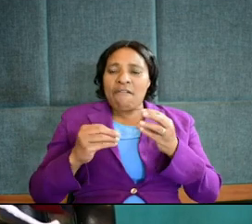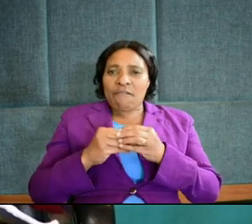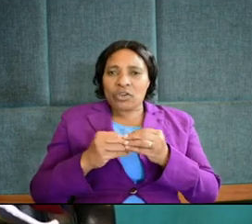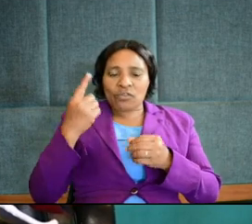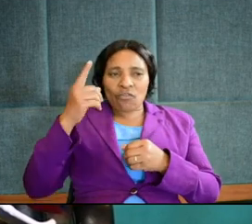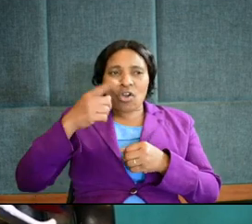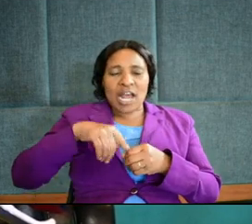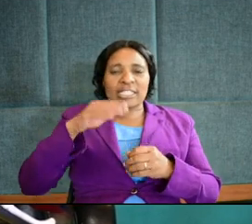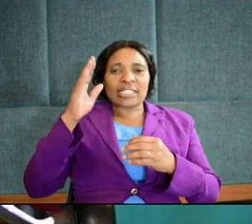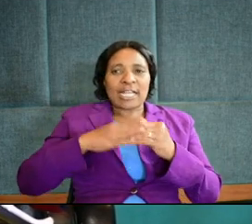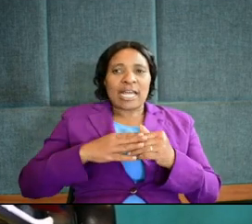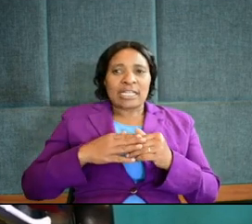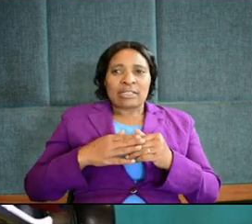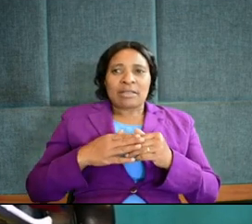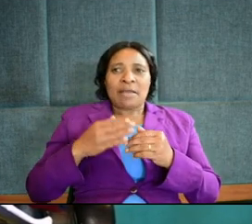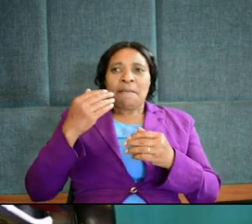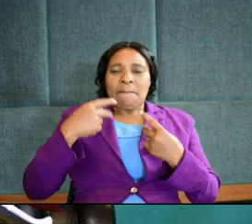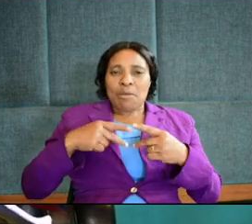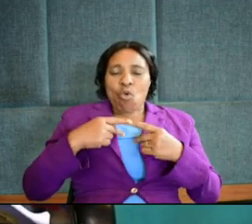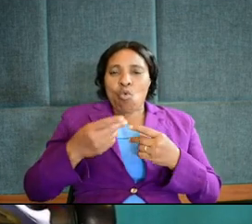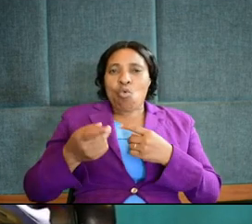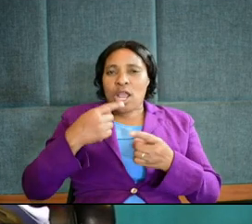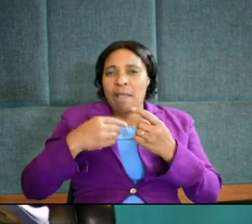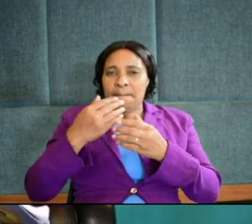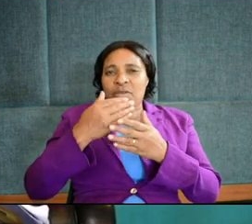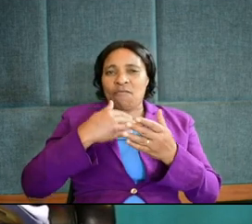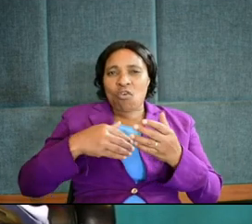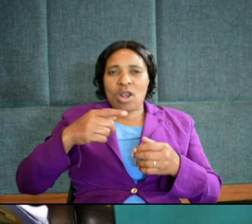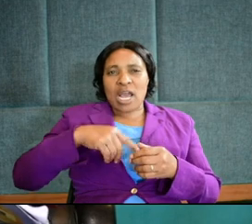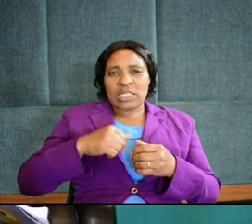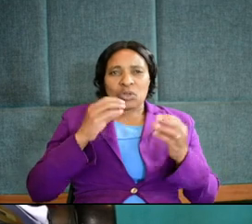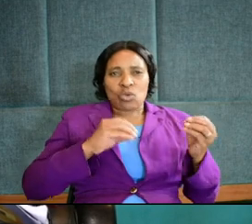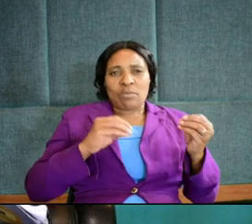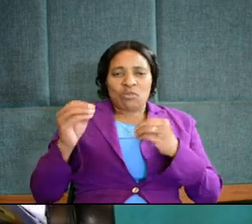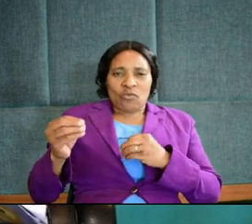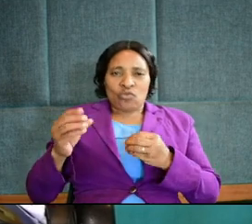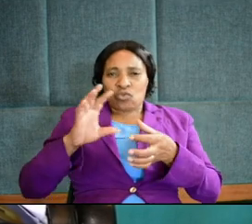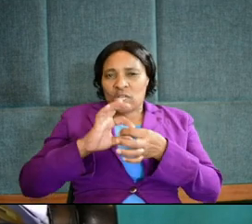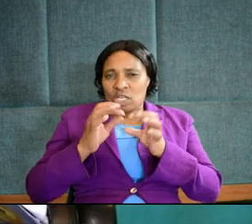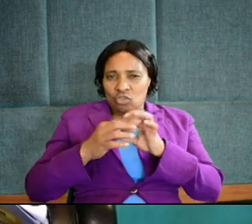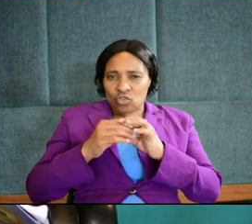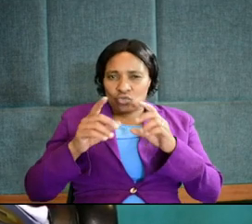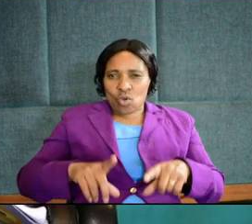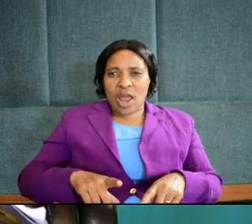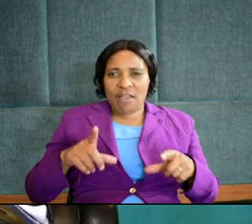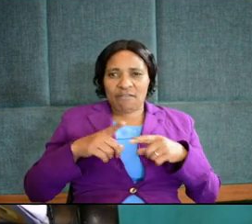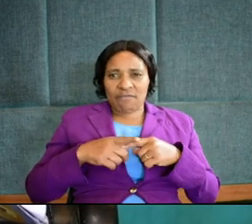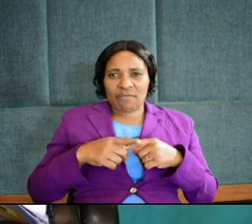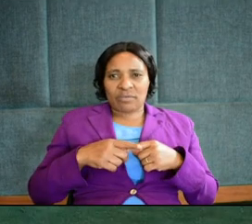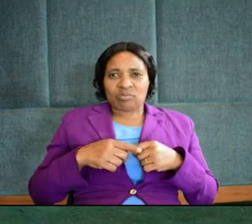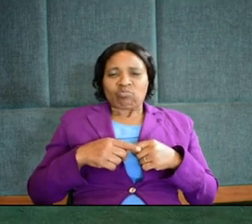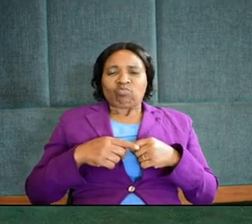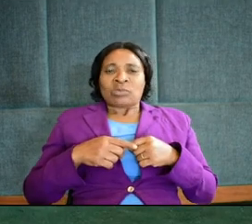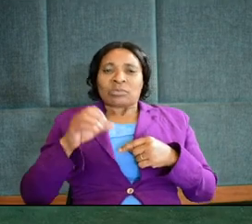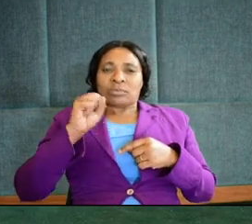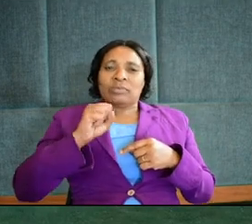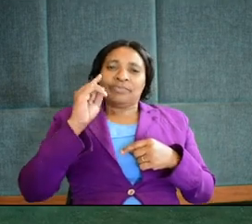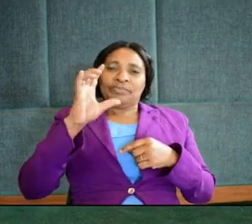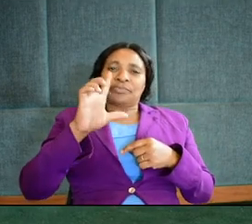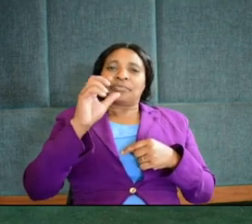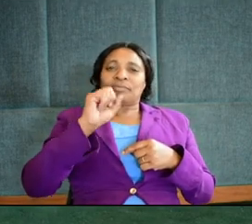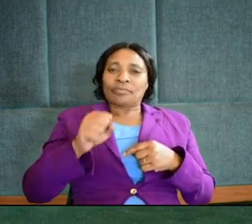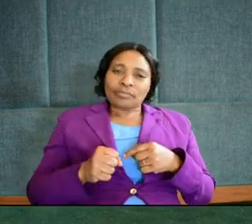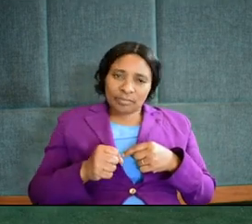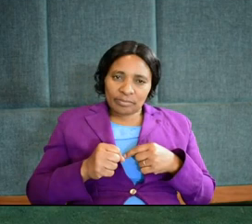did for those who came before us. Yes. And I will move on to the connecting to life. Silas, you can take us.